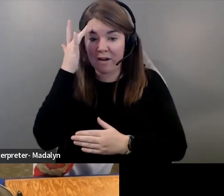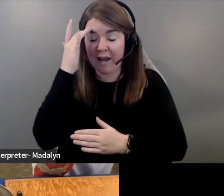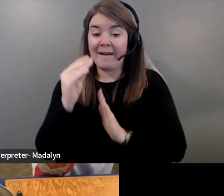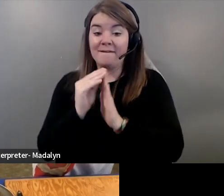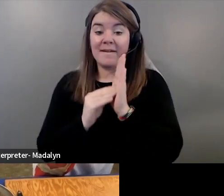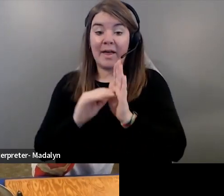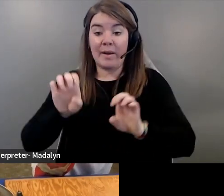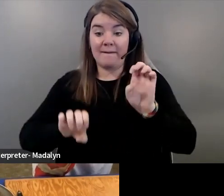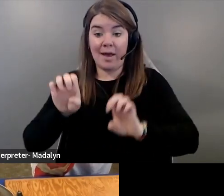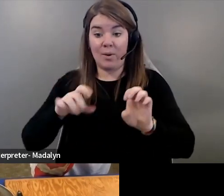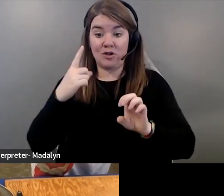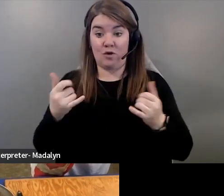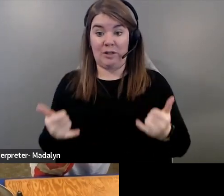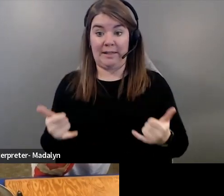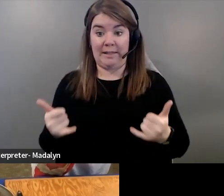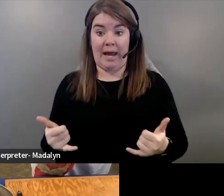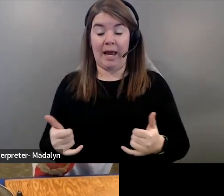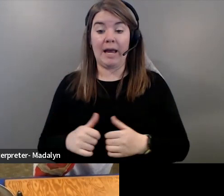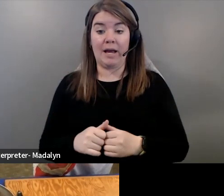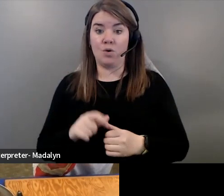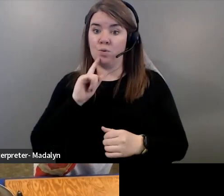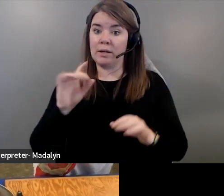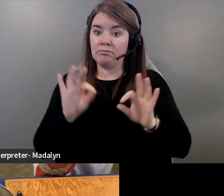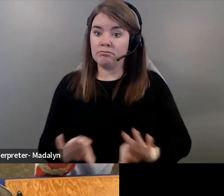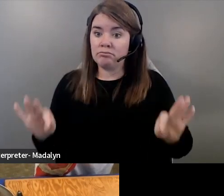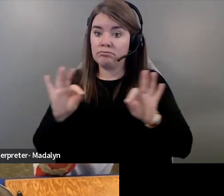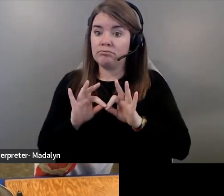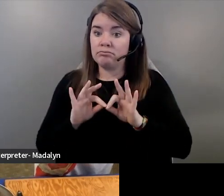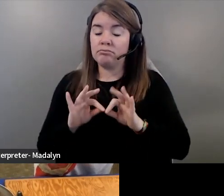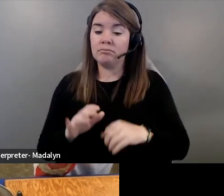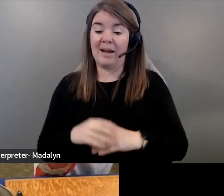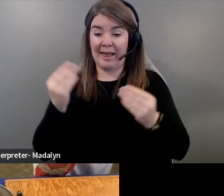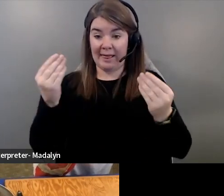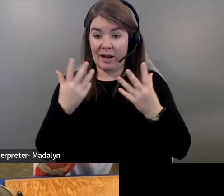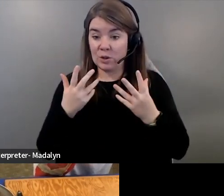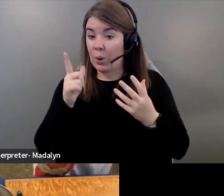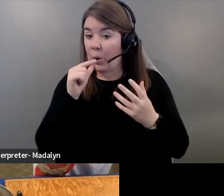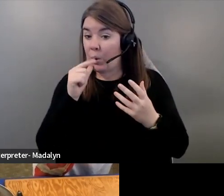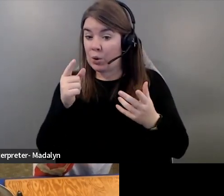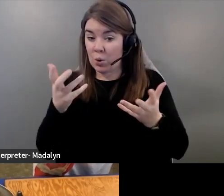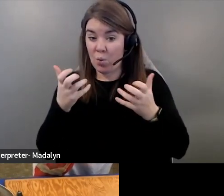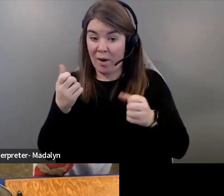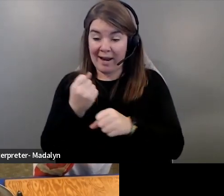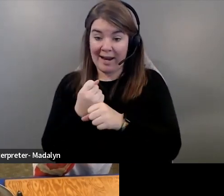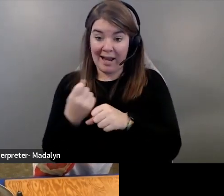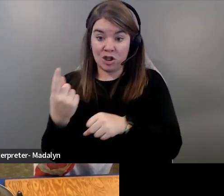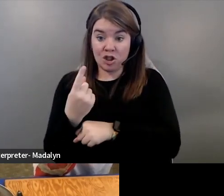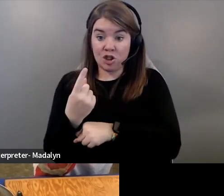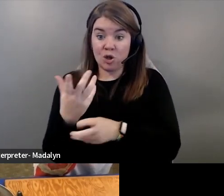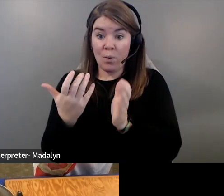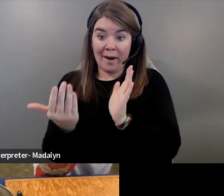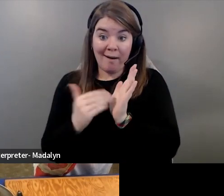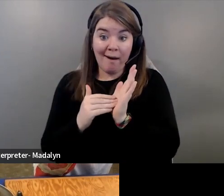for today. Those are really important to us. Let us know who you want to bring back next for next year's